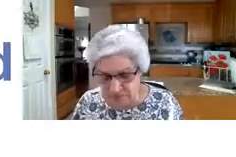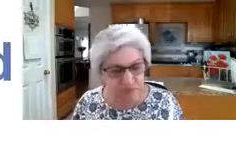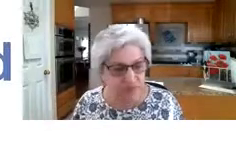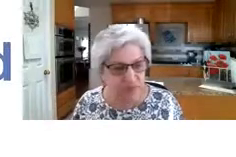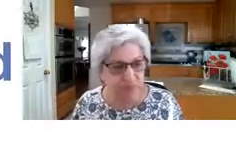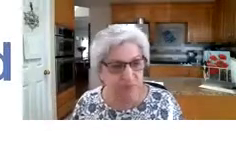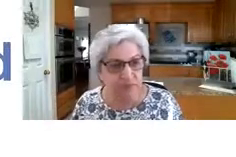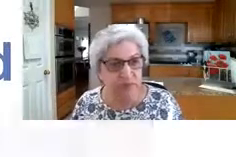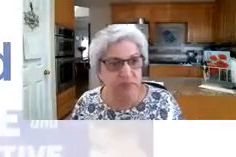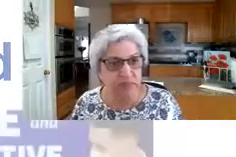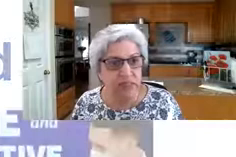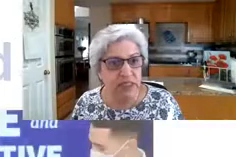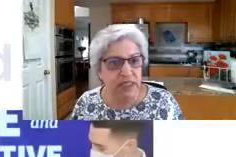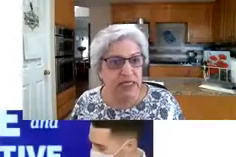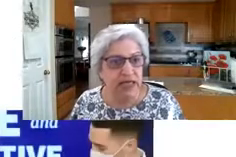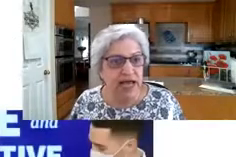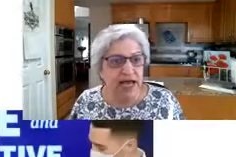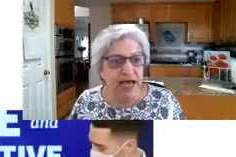possible.